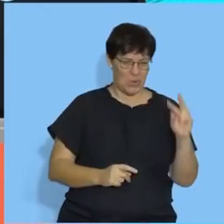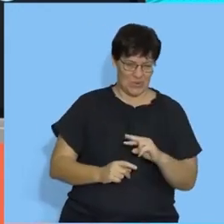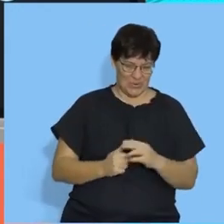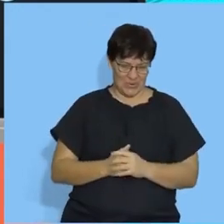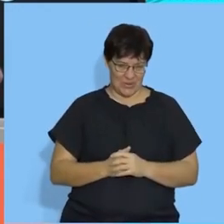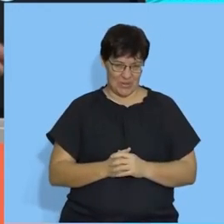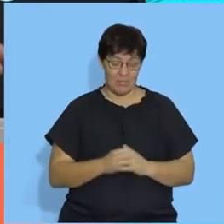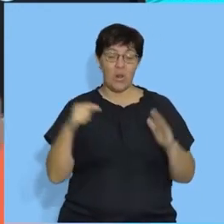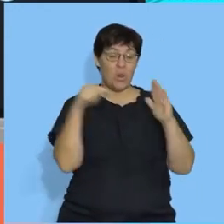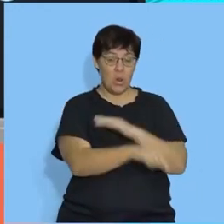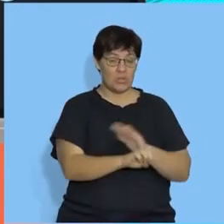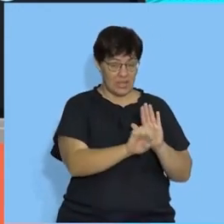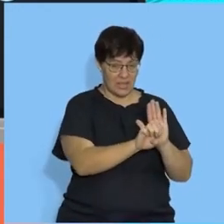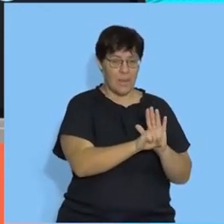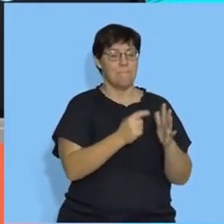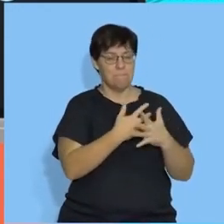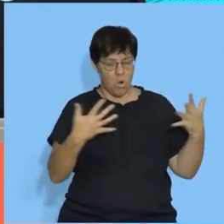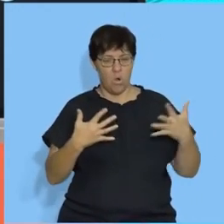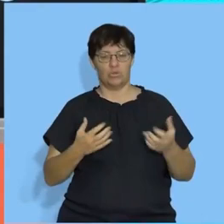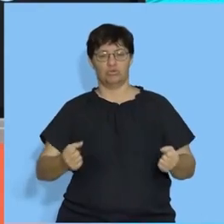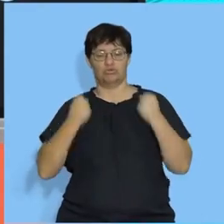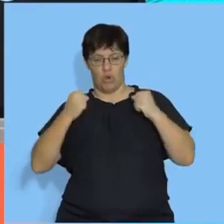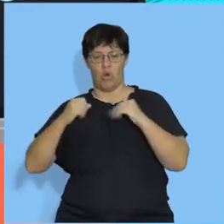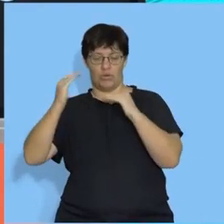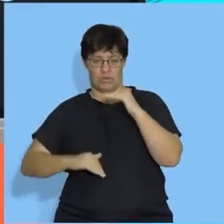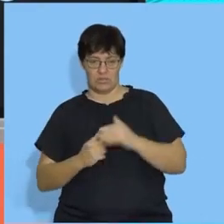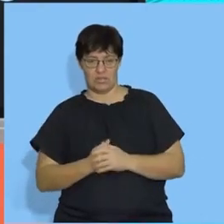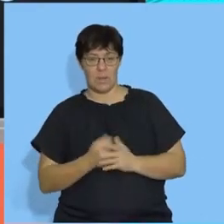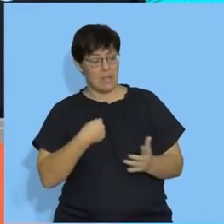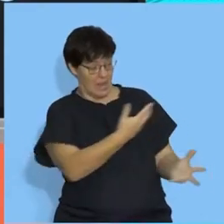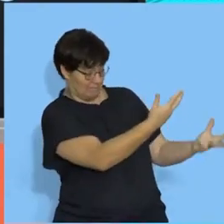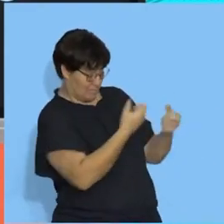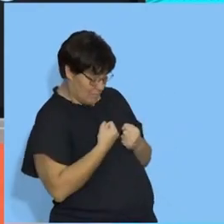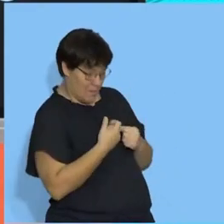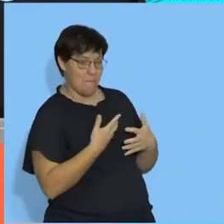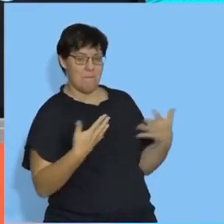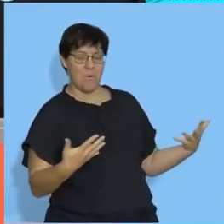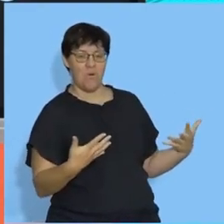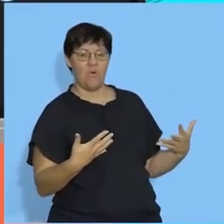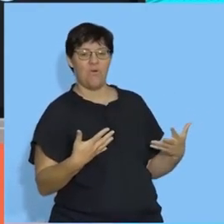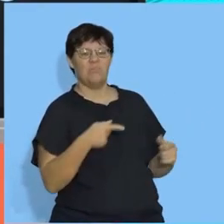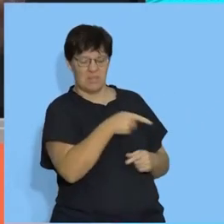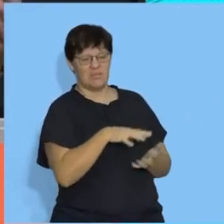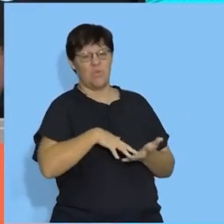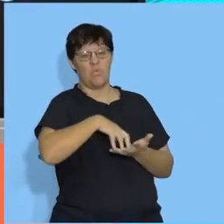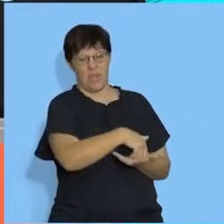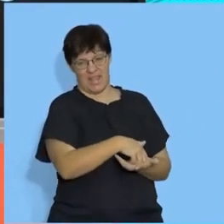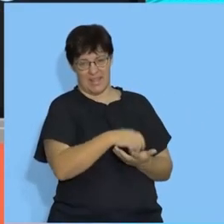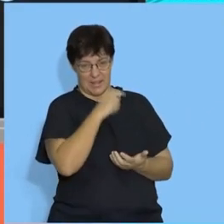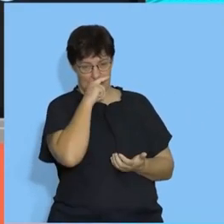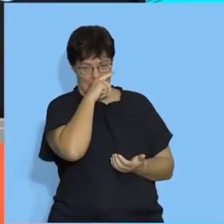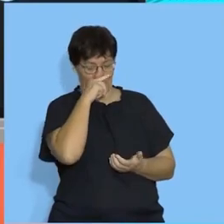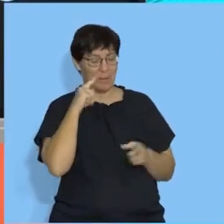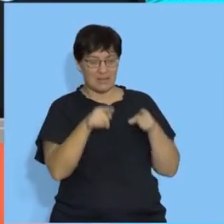electrons, it's a stronger reducing agent. In terms of gaining electrons, it's a weaker oxidizing agent. But in 2 reactions, the